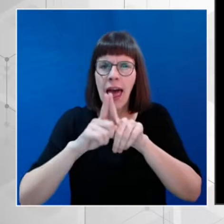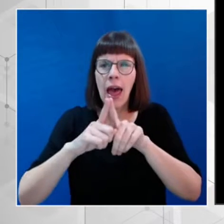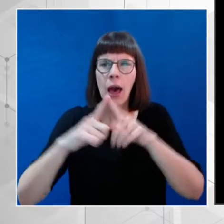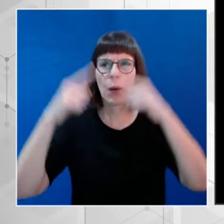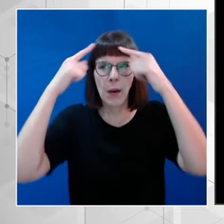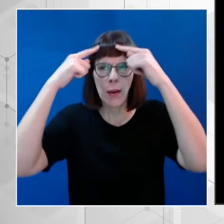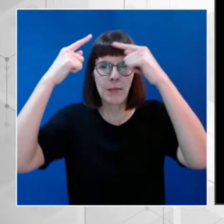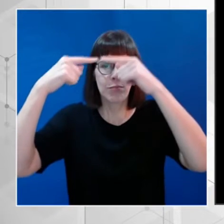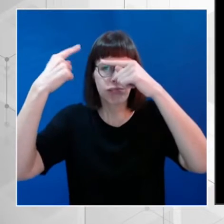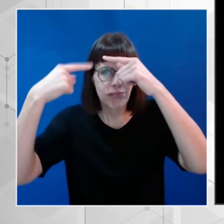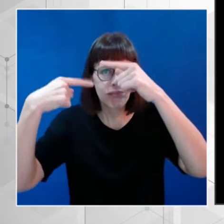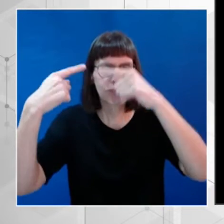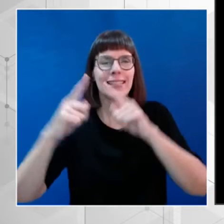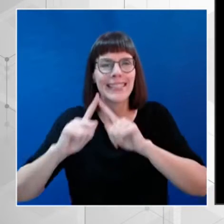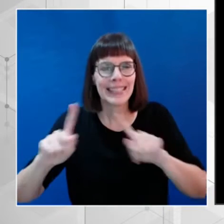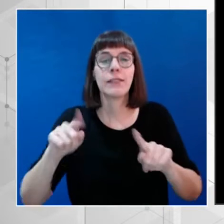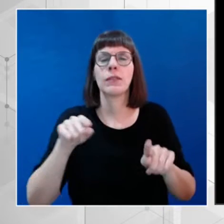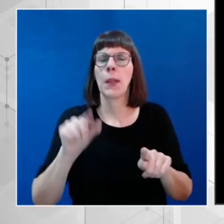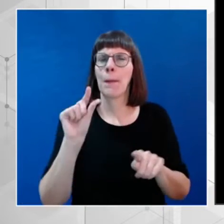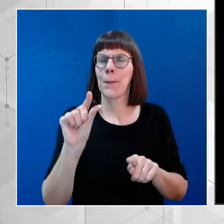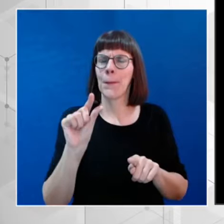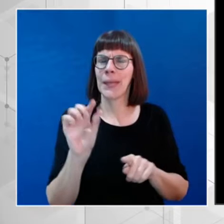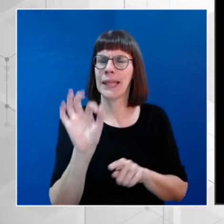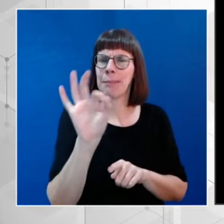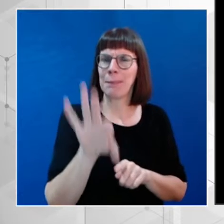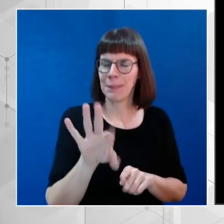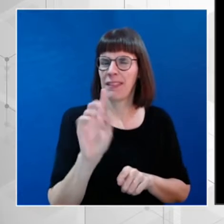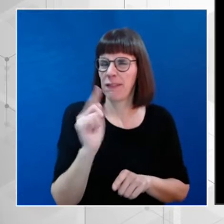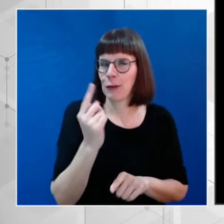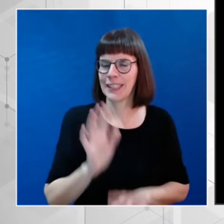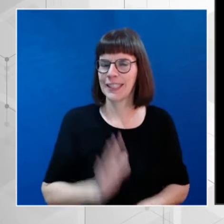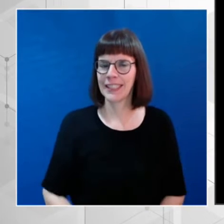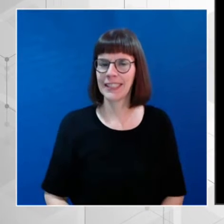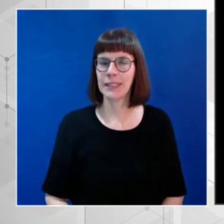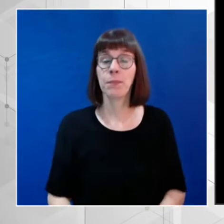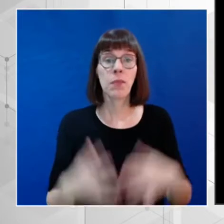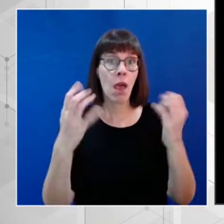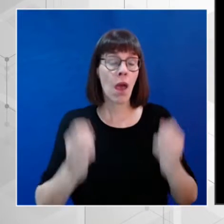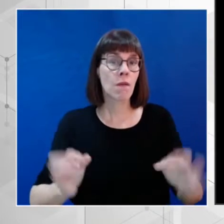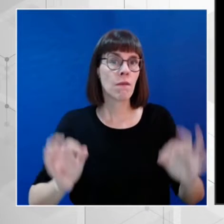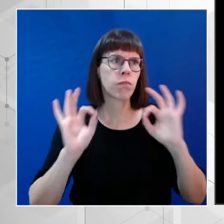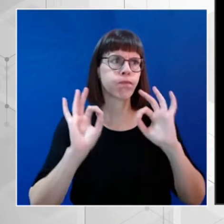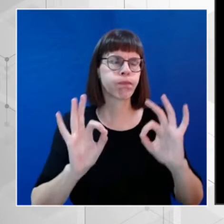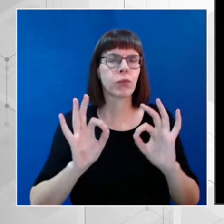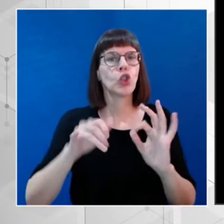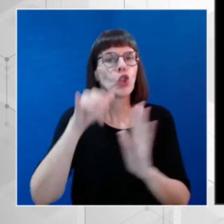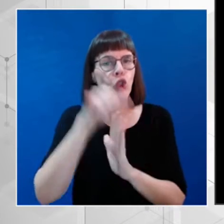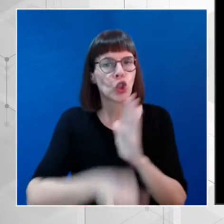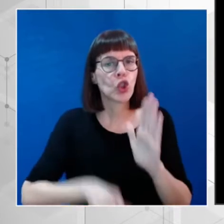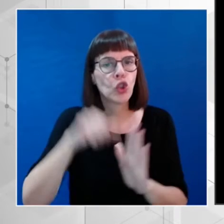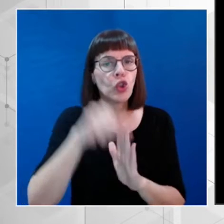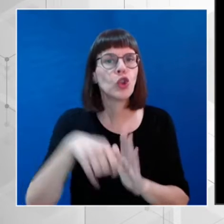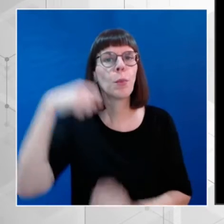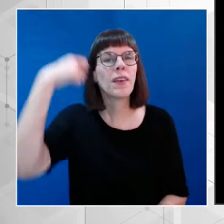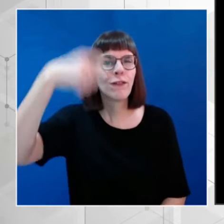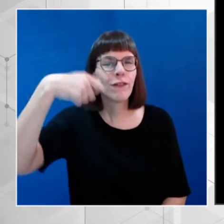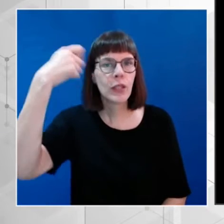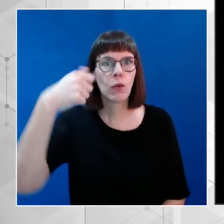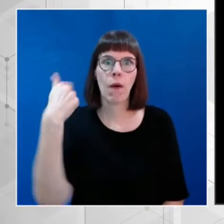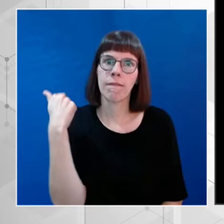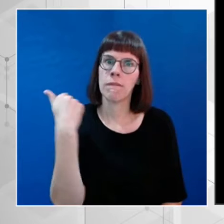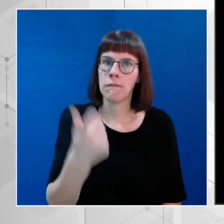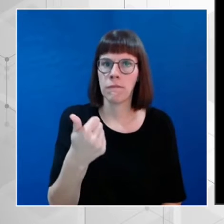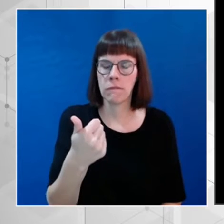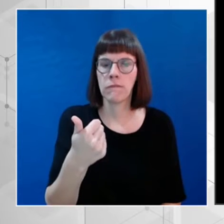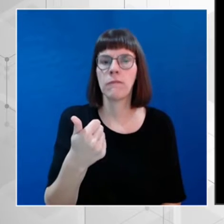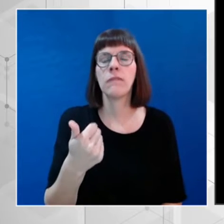intro. Actually, I found a very awesome video on YouTube, and I will be reflecting on thoughts by